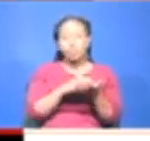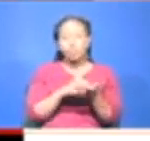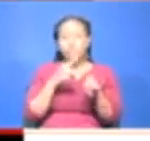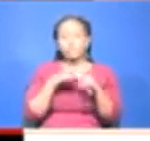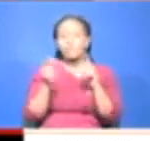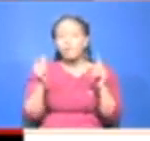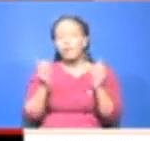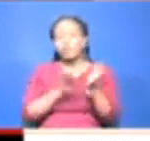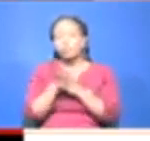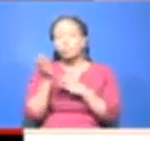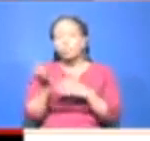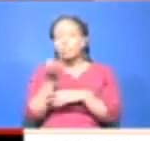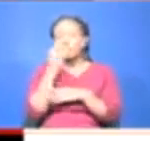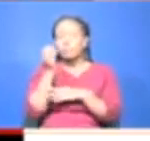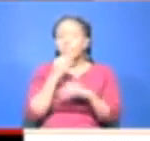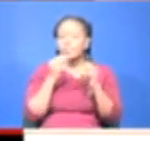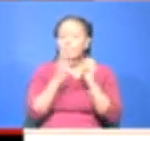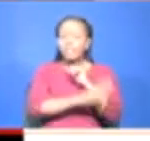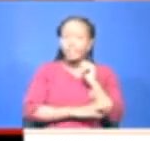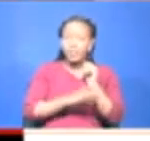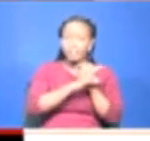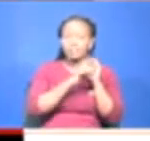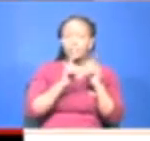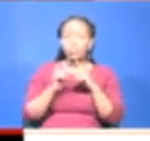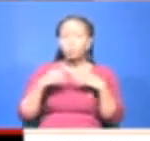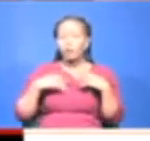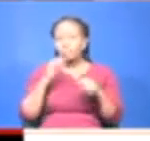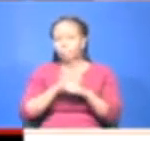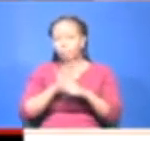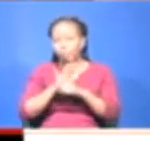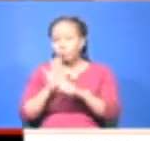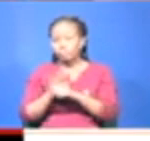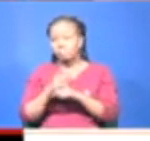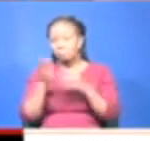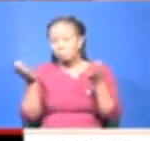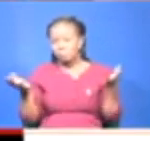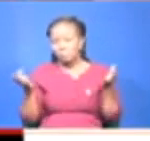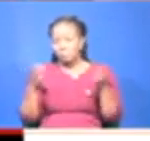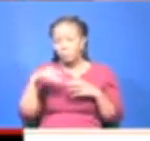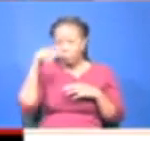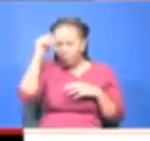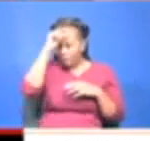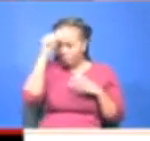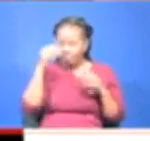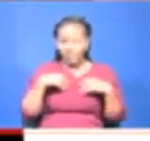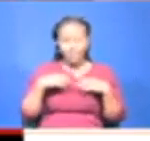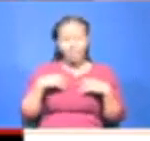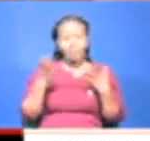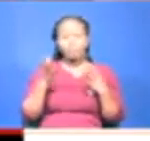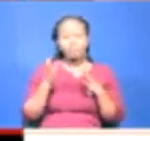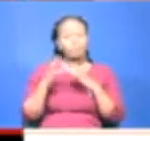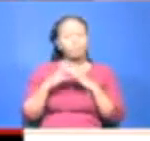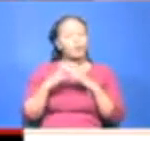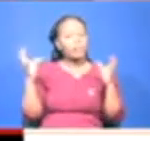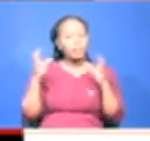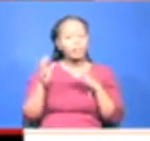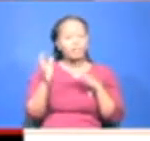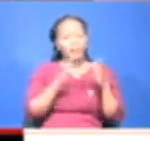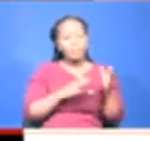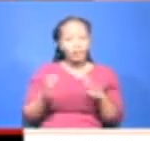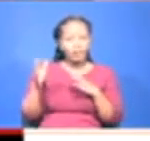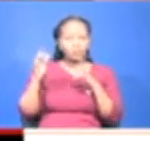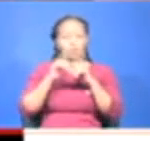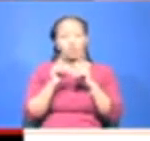country, exactly, the staggering billion plus, right, the government has very, very good infrastructure. Part of it is what I referred to earlier about